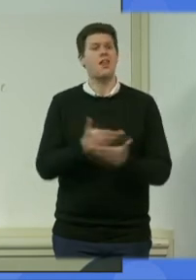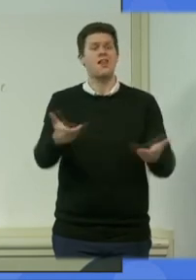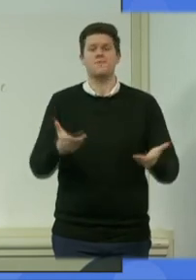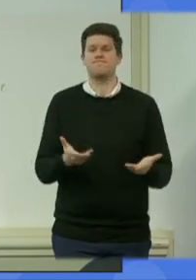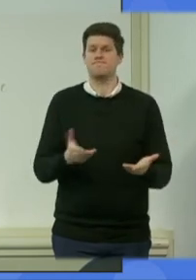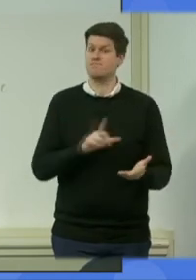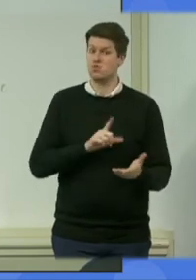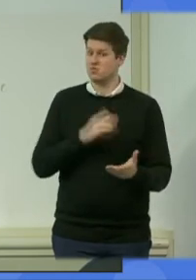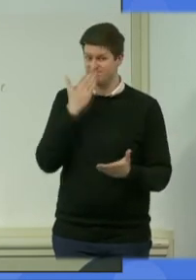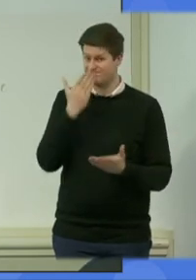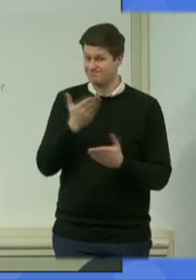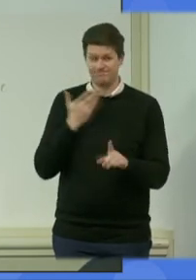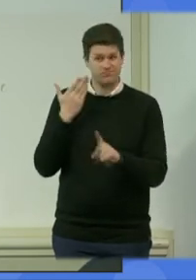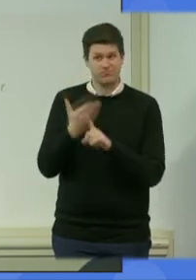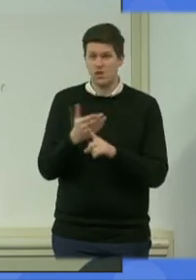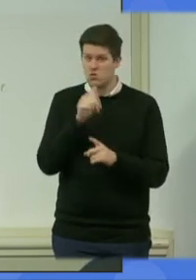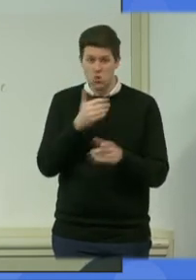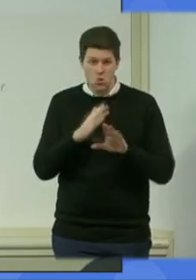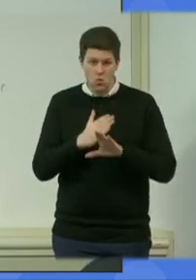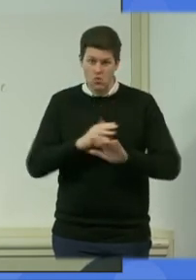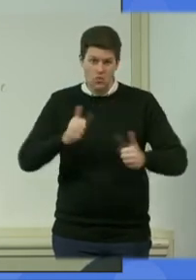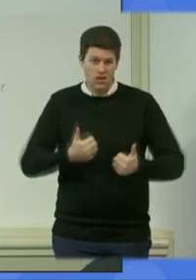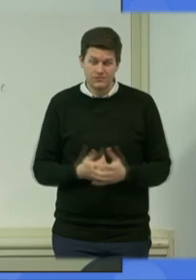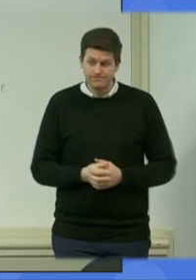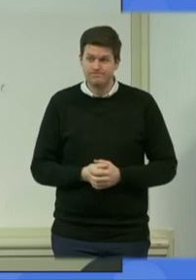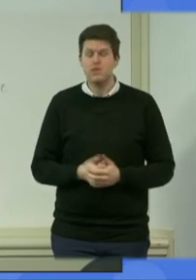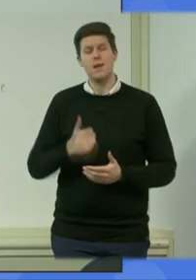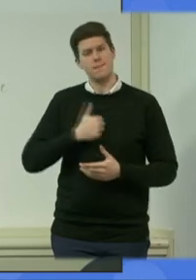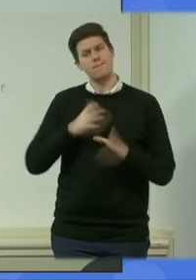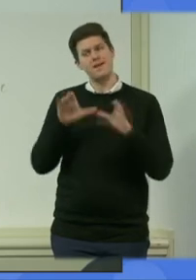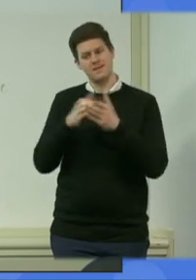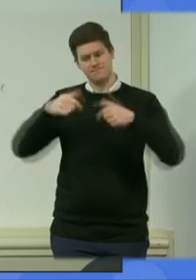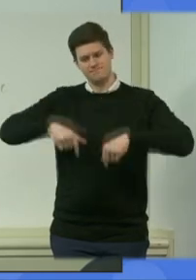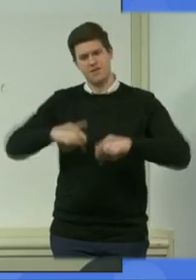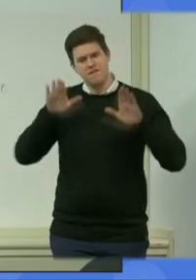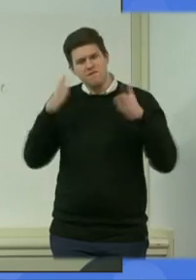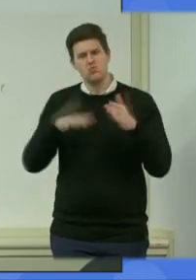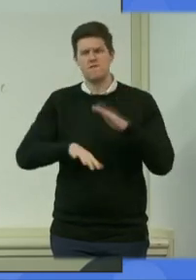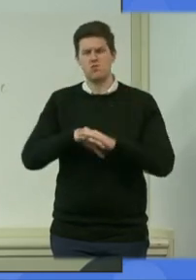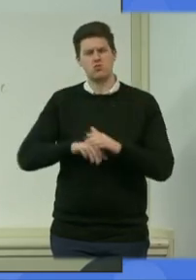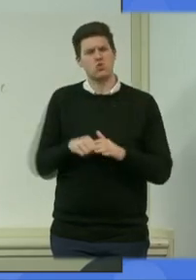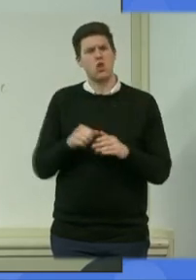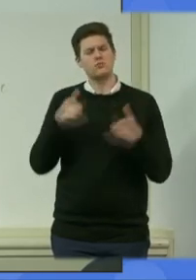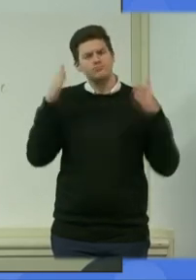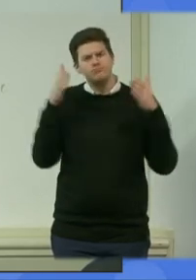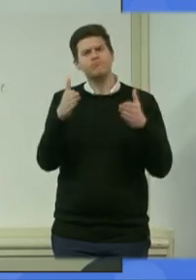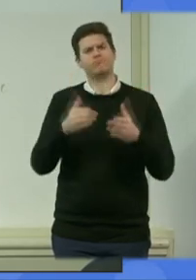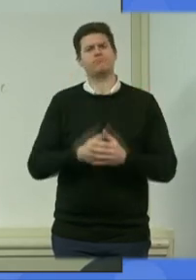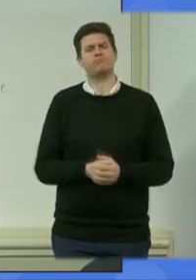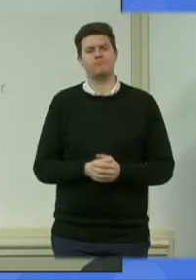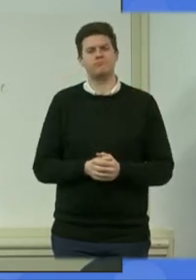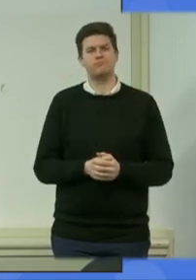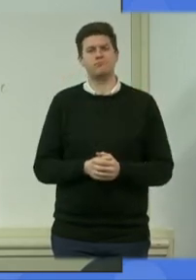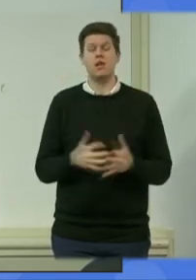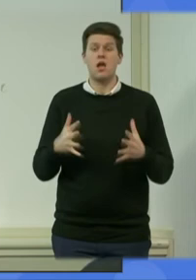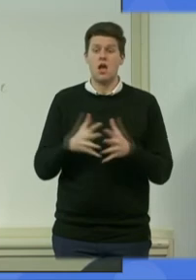And we've also looked very closely in Scotland. So me and my team are based up here, focused totally on Scotland and the powers that are held here, and how